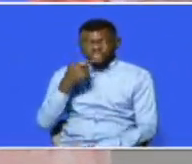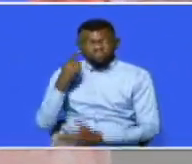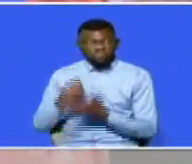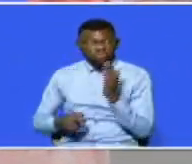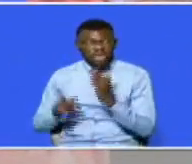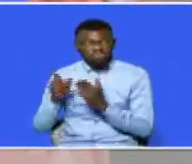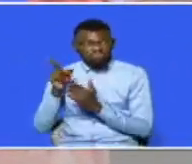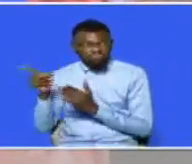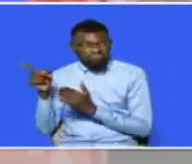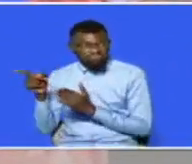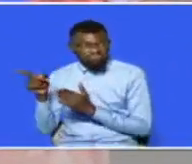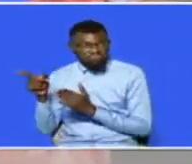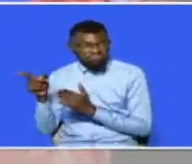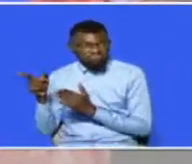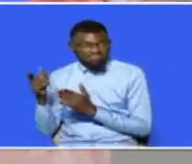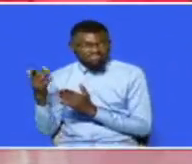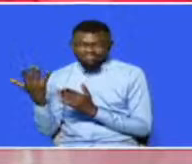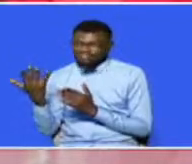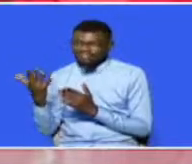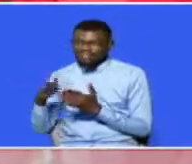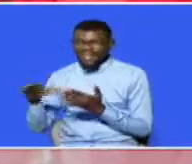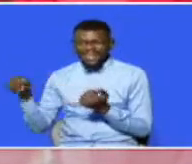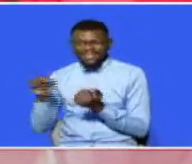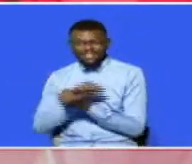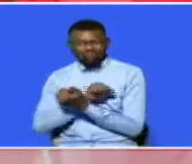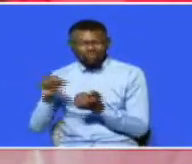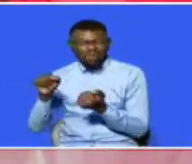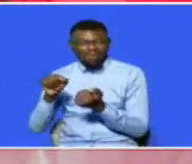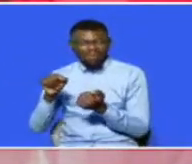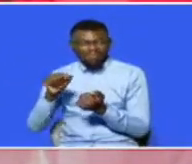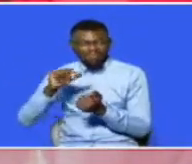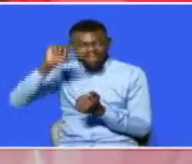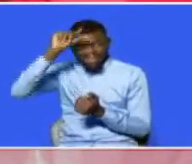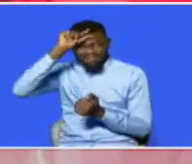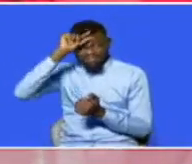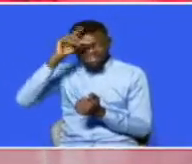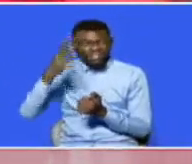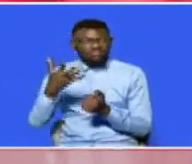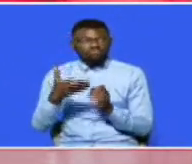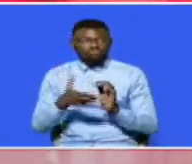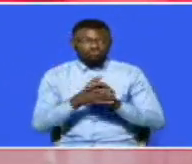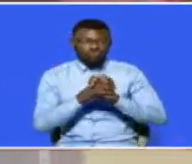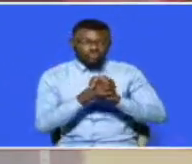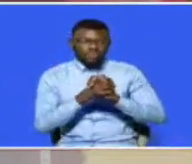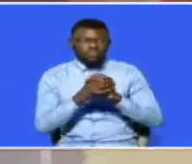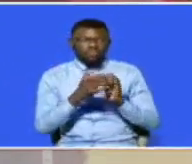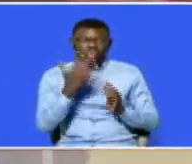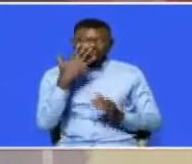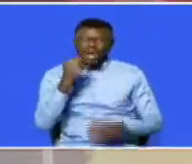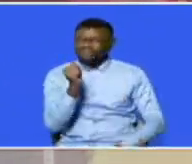of engineering a mutiny within the Jubilee administration by disrespecting his boss.